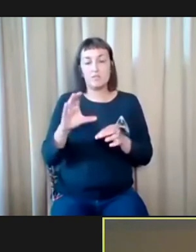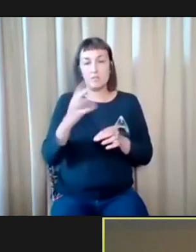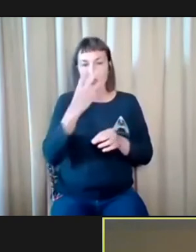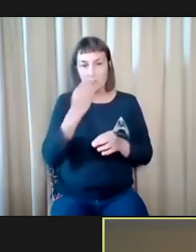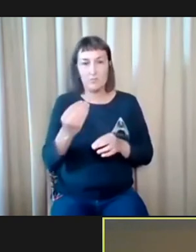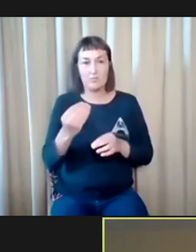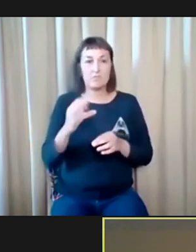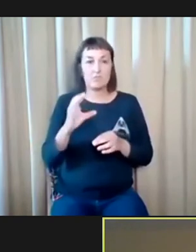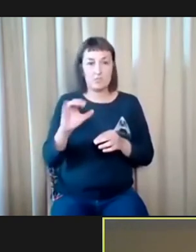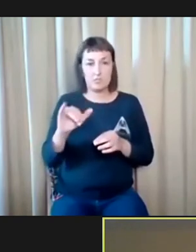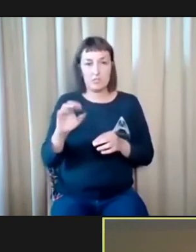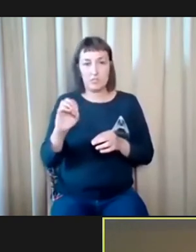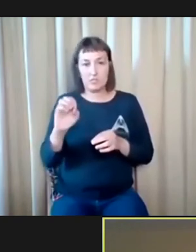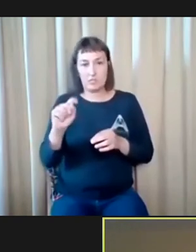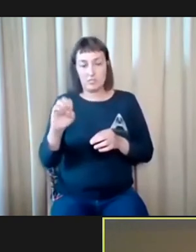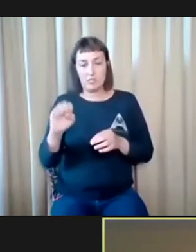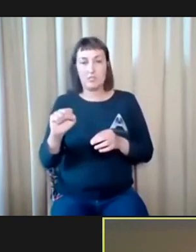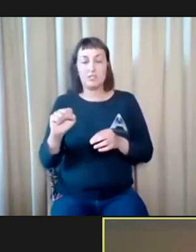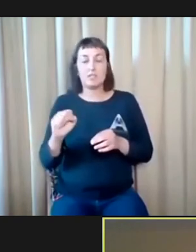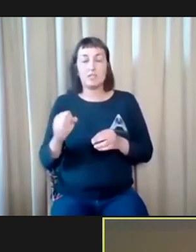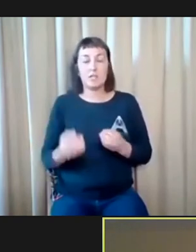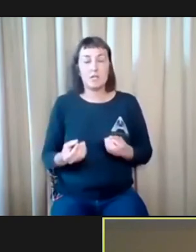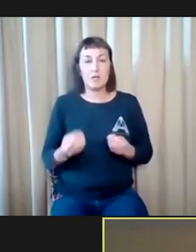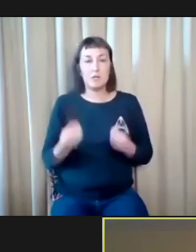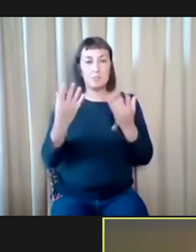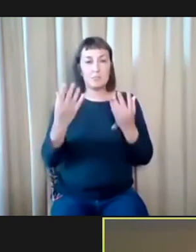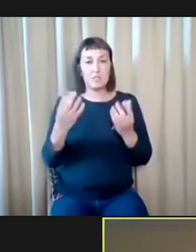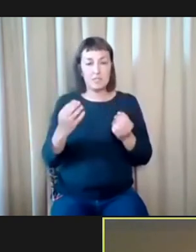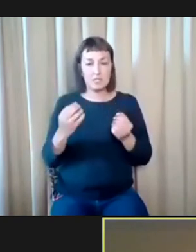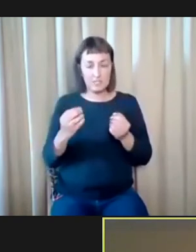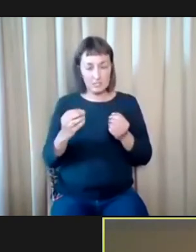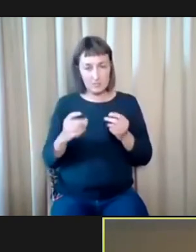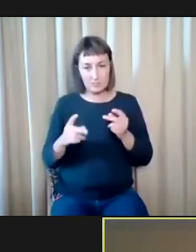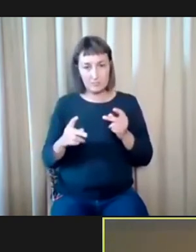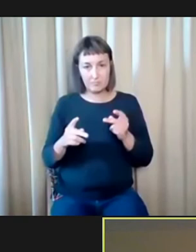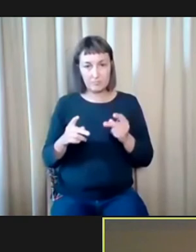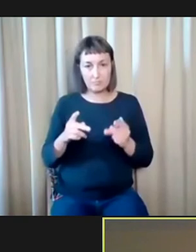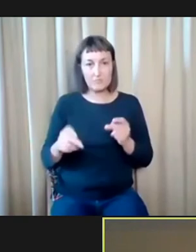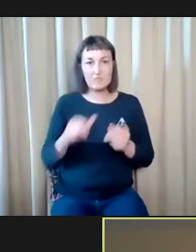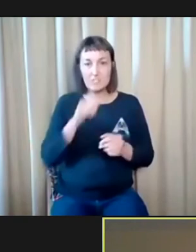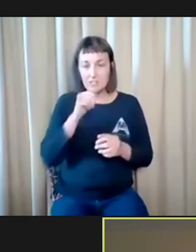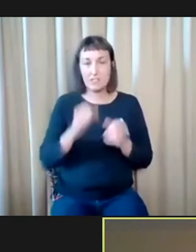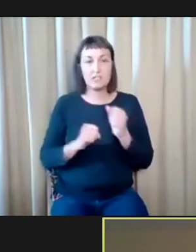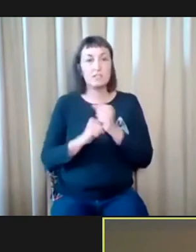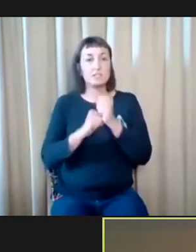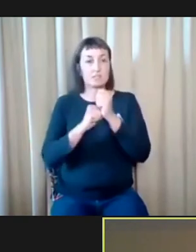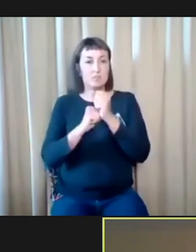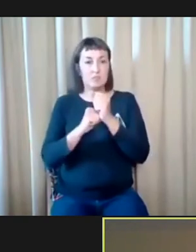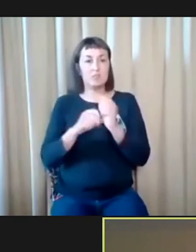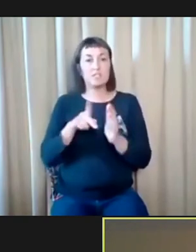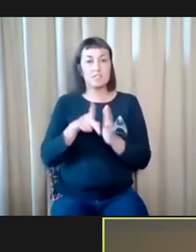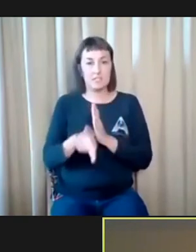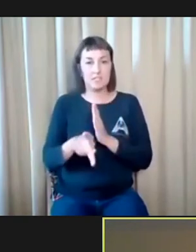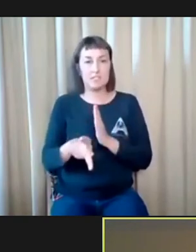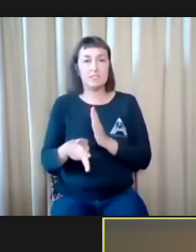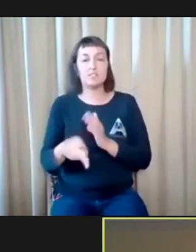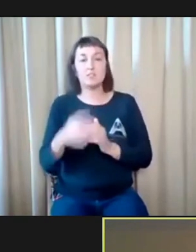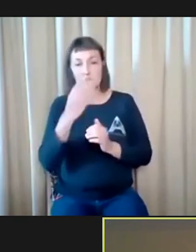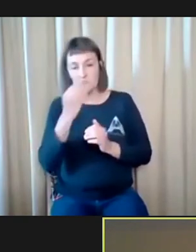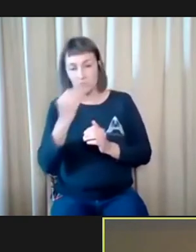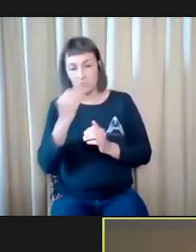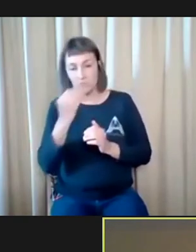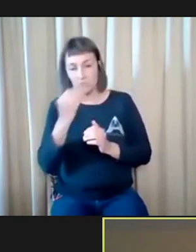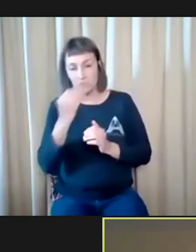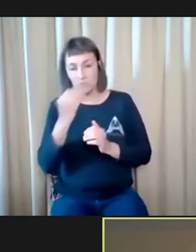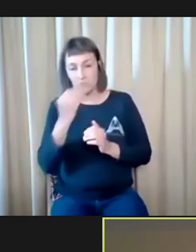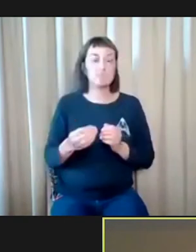types of horrible killing contests or trophy hunting of these animals. And the kids understand that.